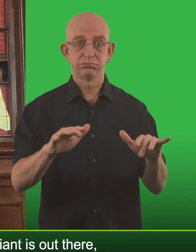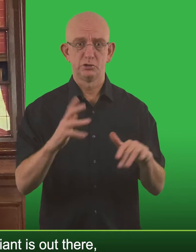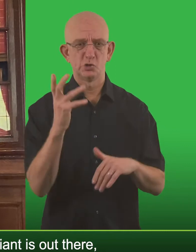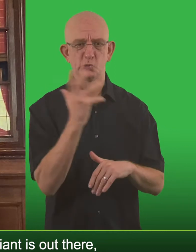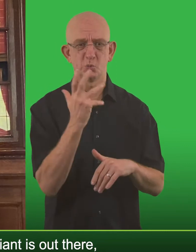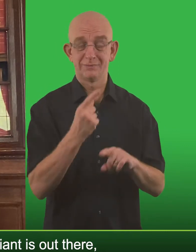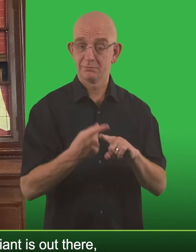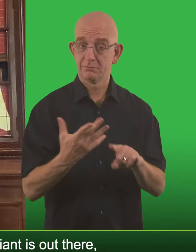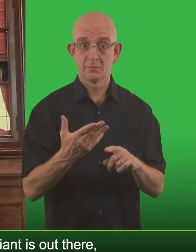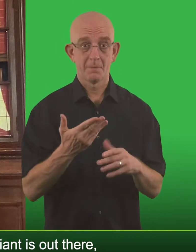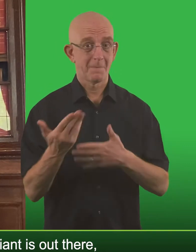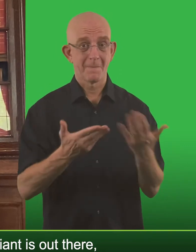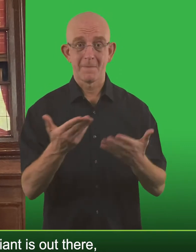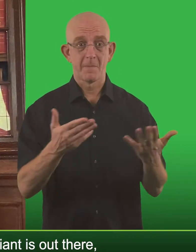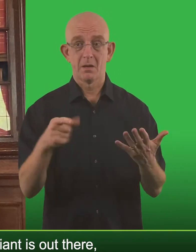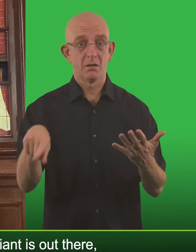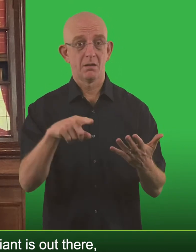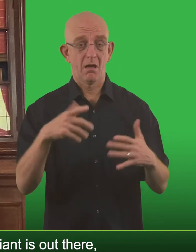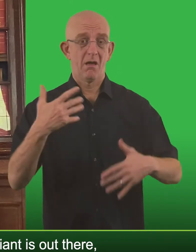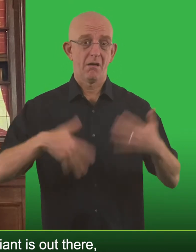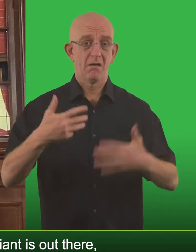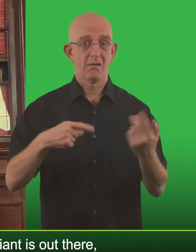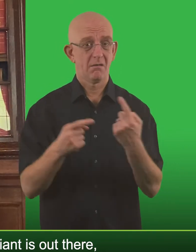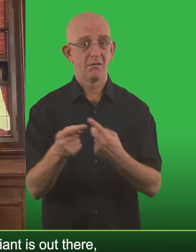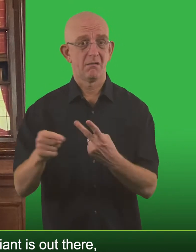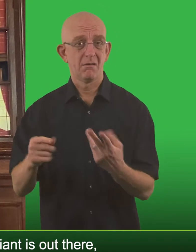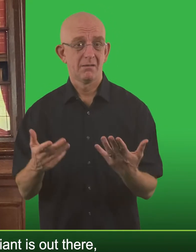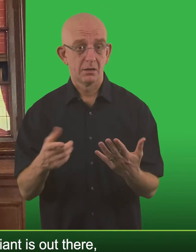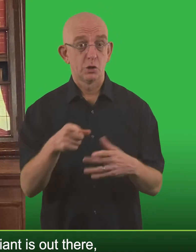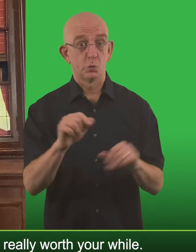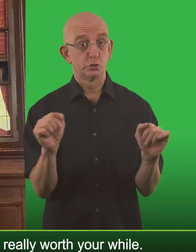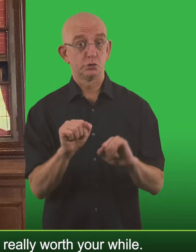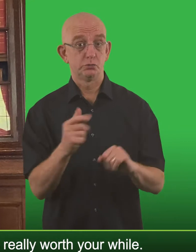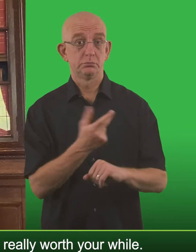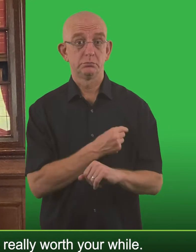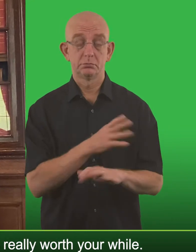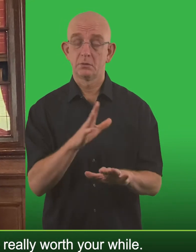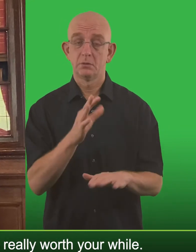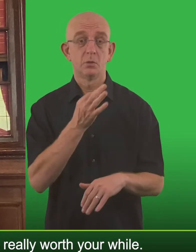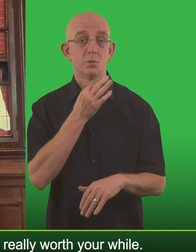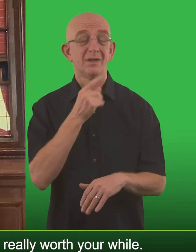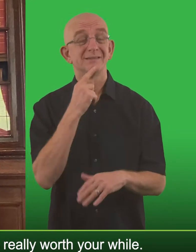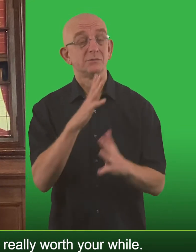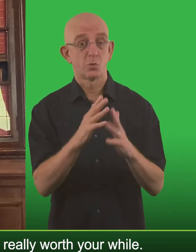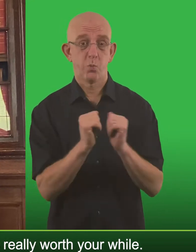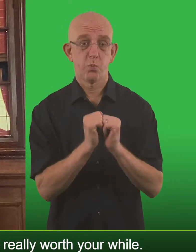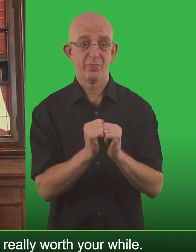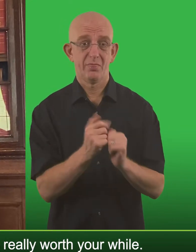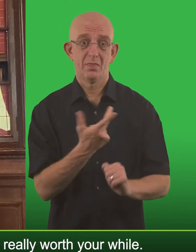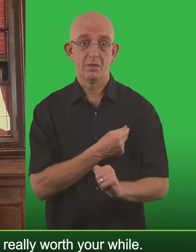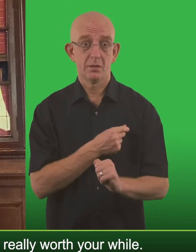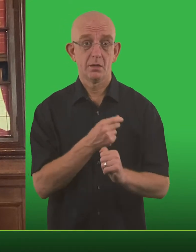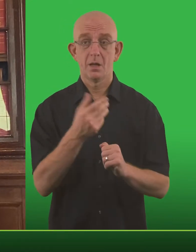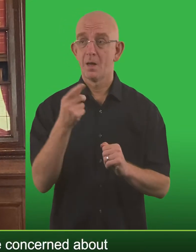out there in very high case rate, and it is harming people still. So if you haven't been vaccinated, it's really